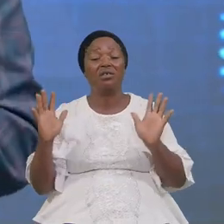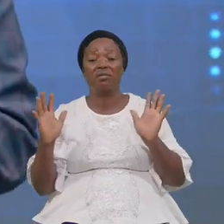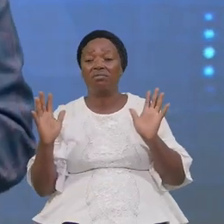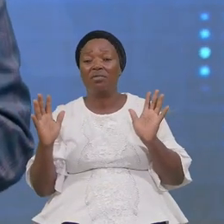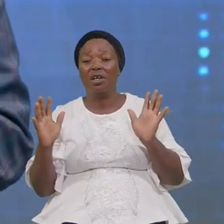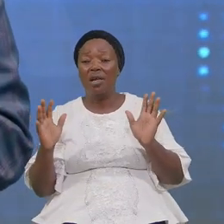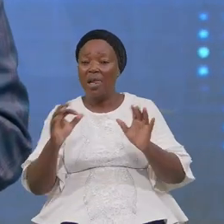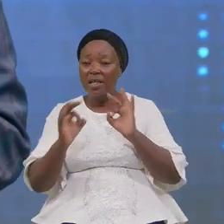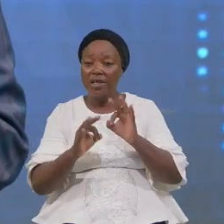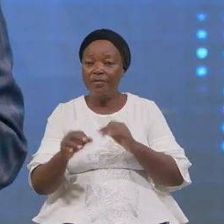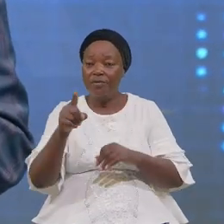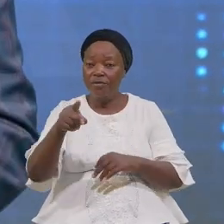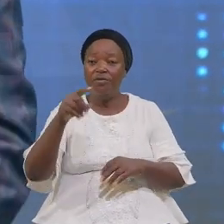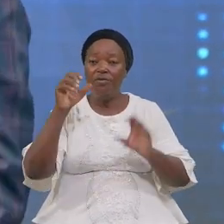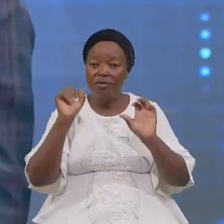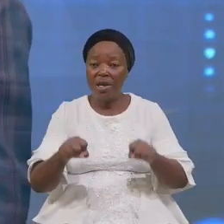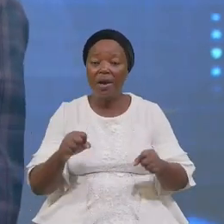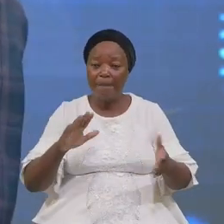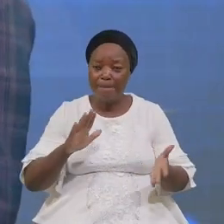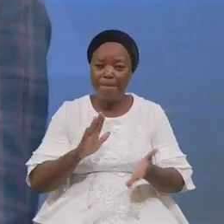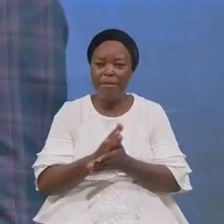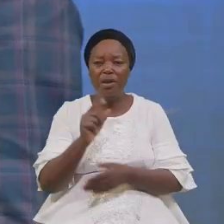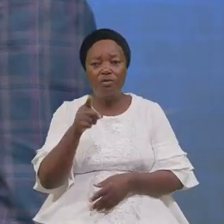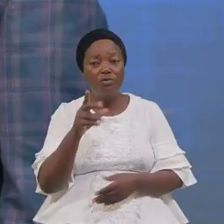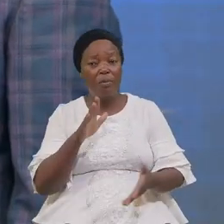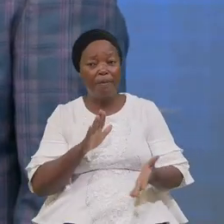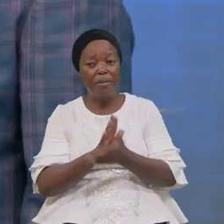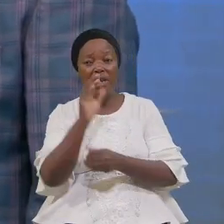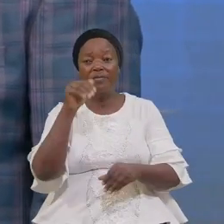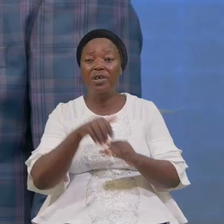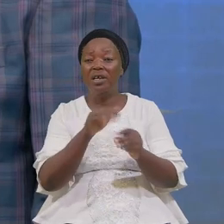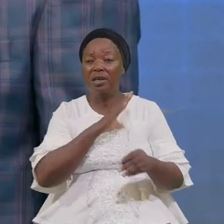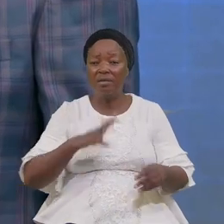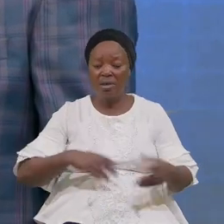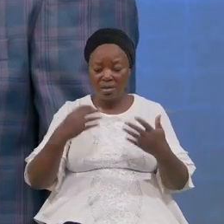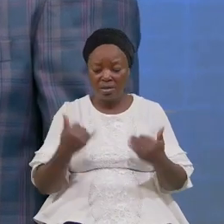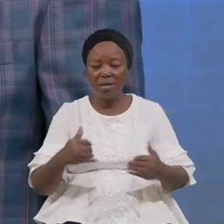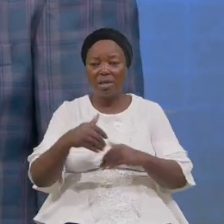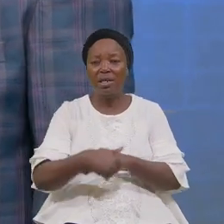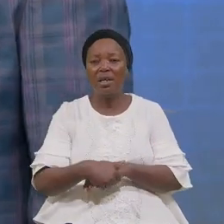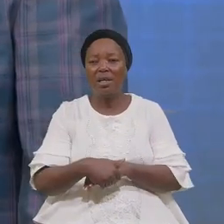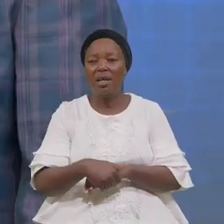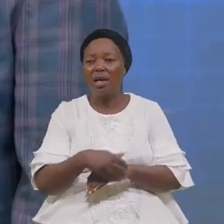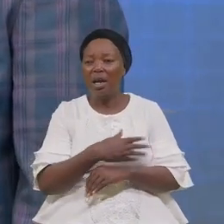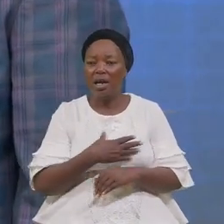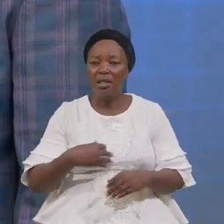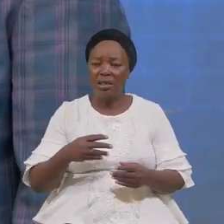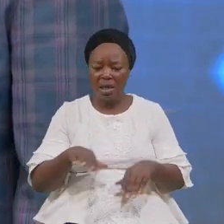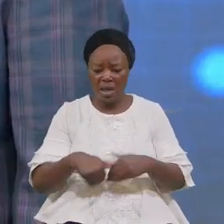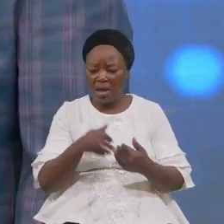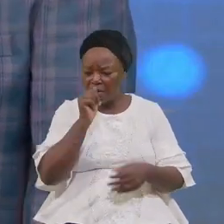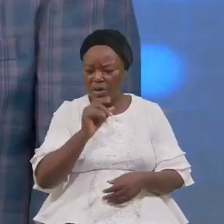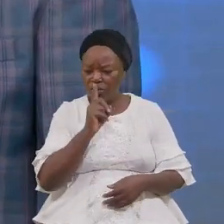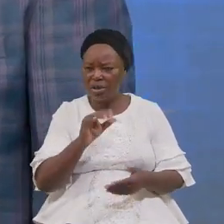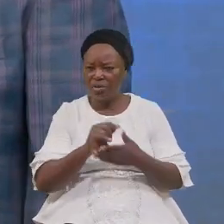thou canst believe. You believe in Christ tonight. How do I sure I believe in Christ?